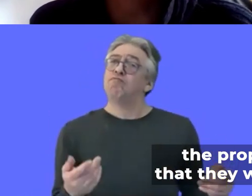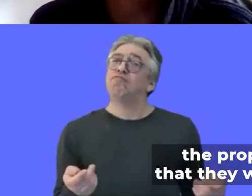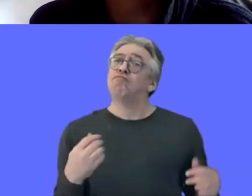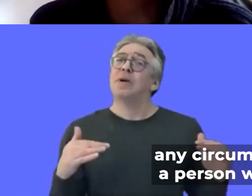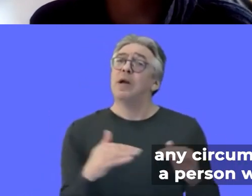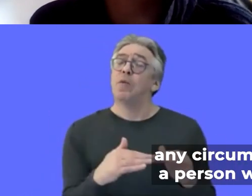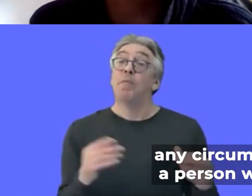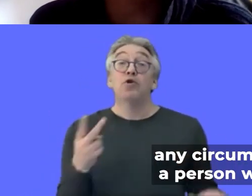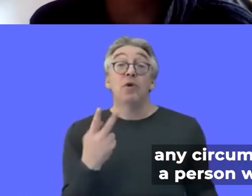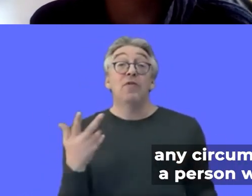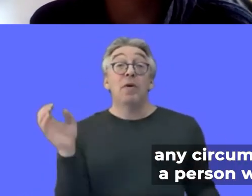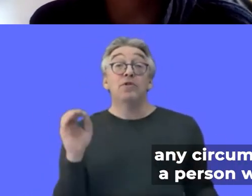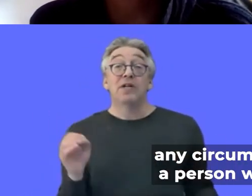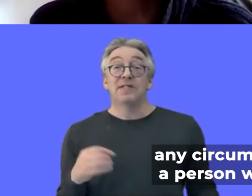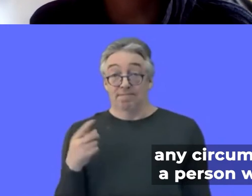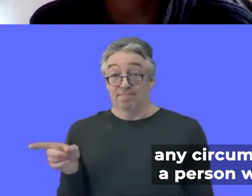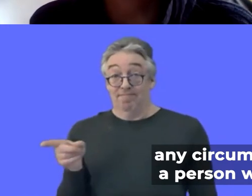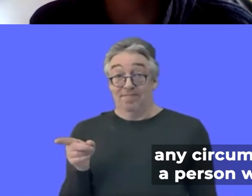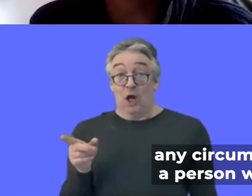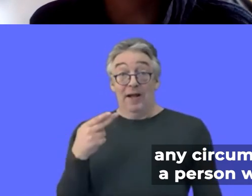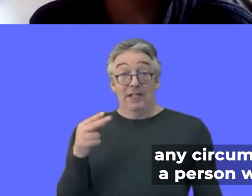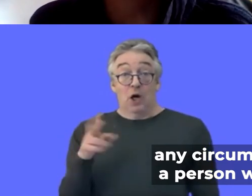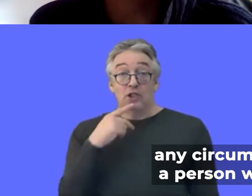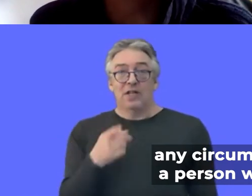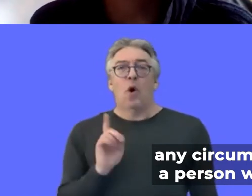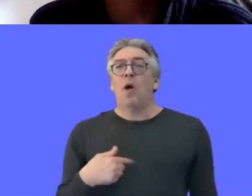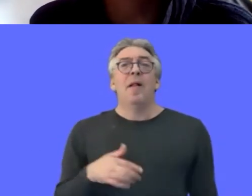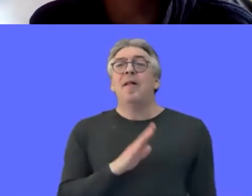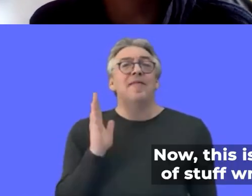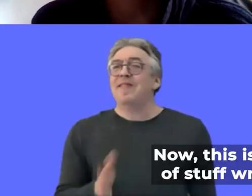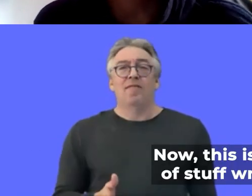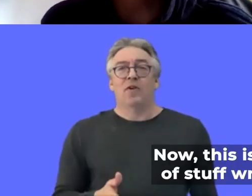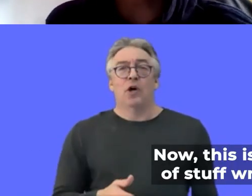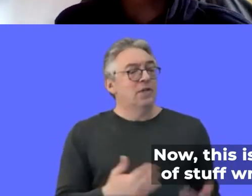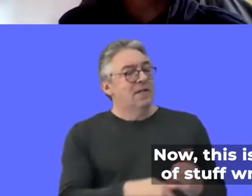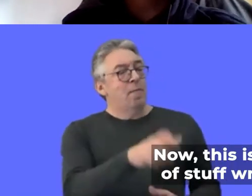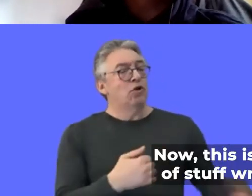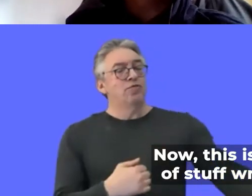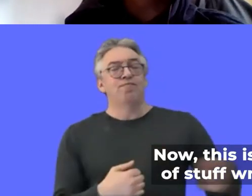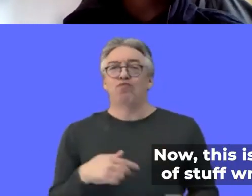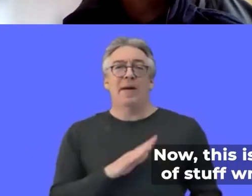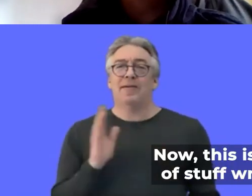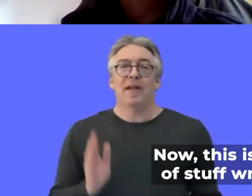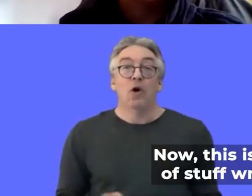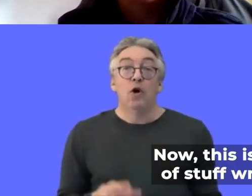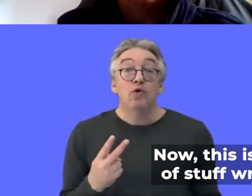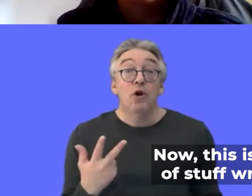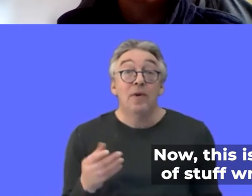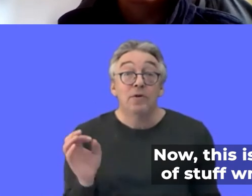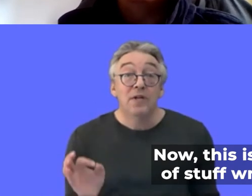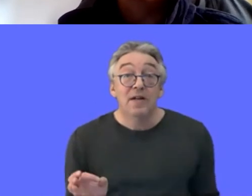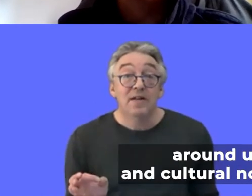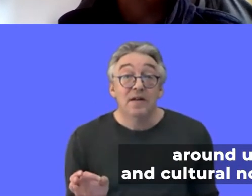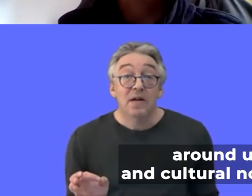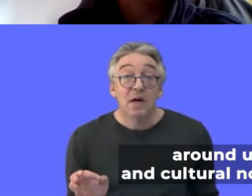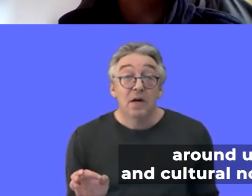would not, under any circumstances, recruit a person with a disability. Now, this is a whole bunch of stuff wrapped